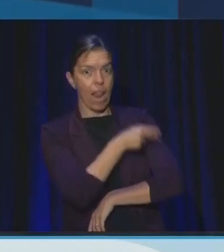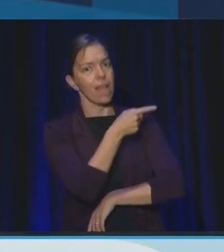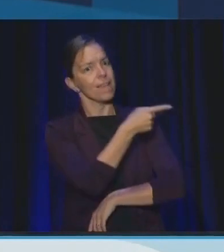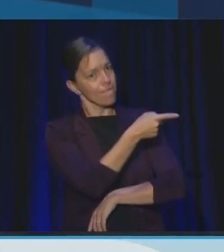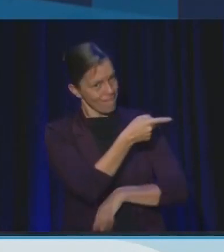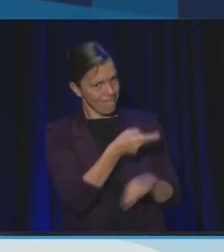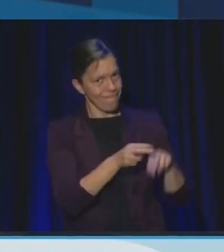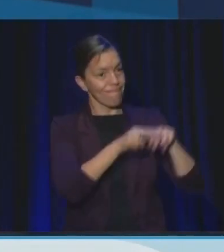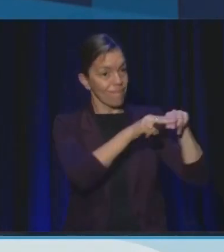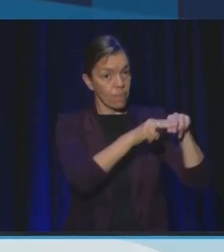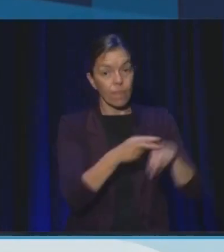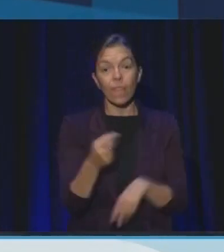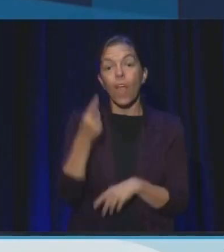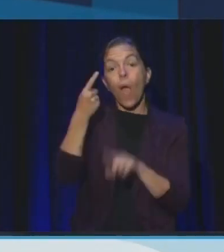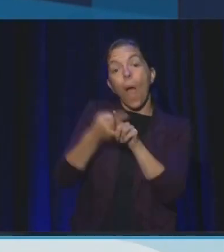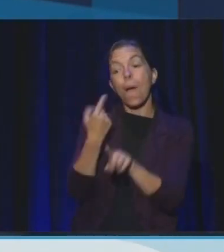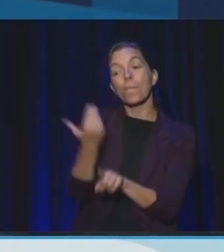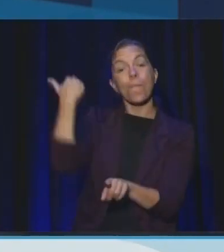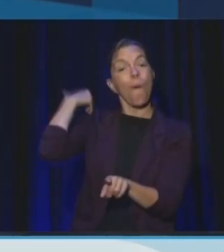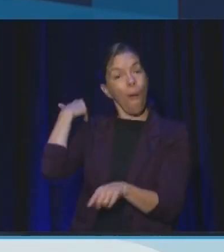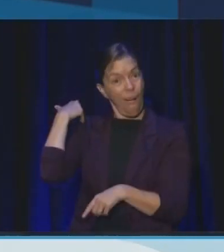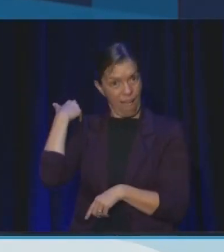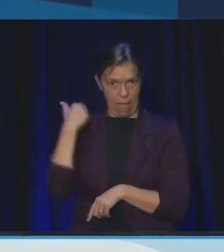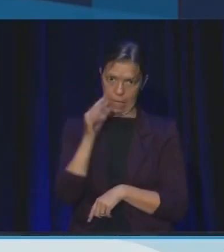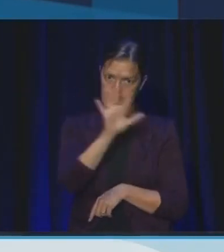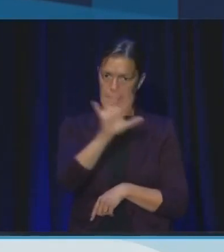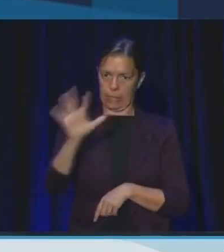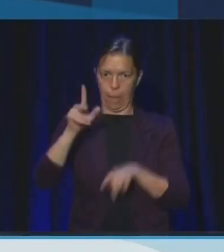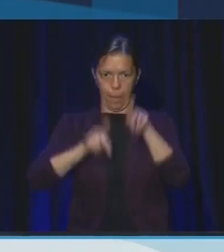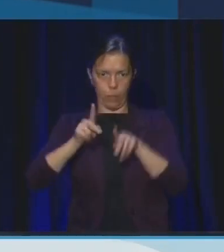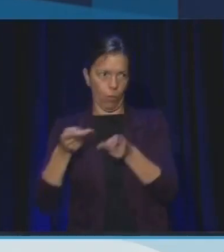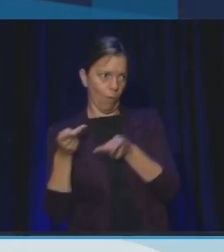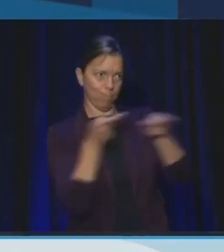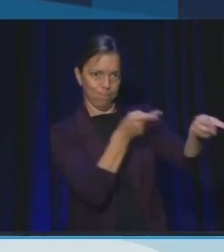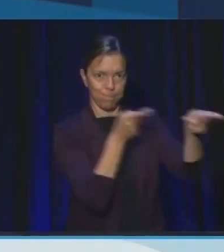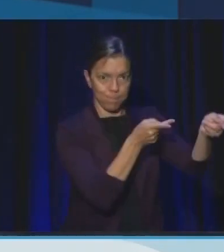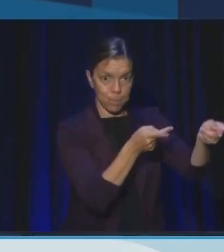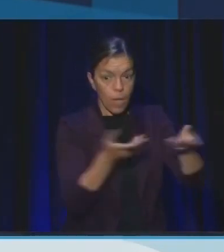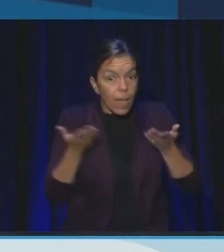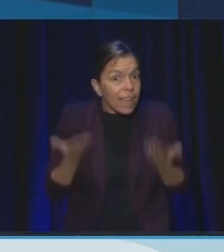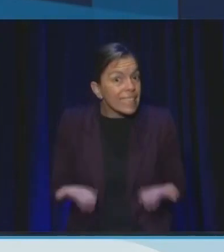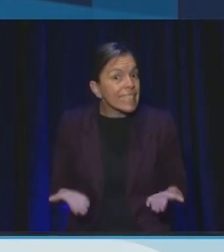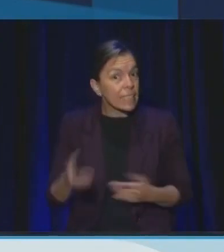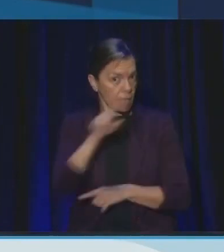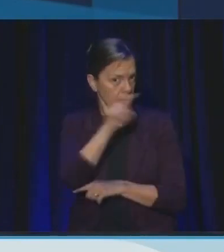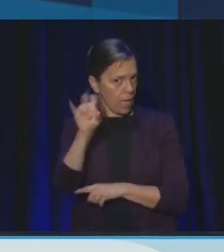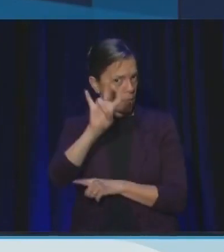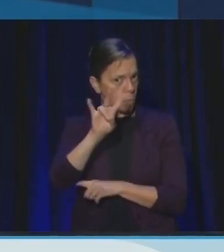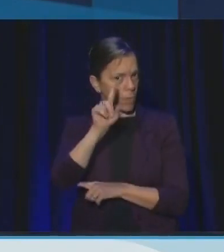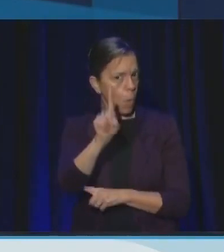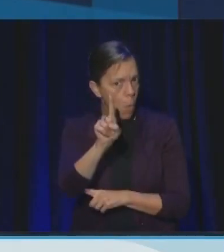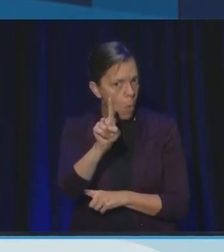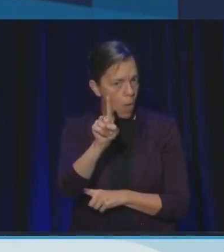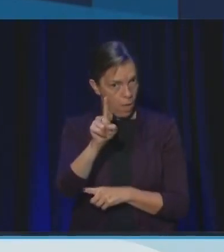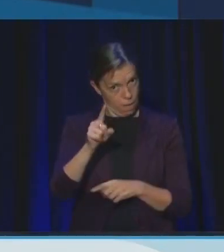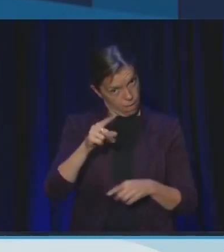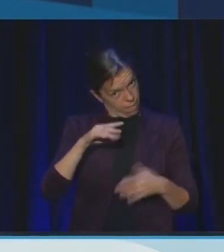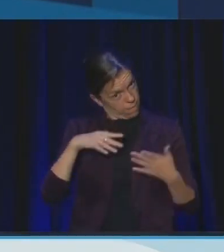we had 55 hospitalizations, and today, we have 171, so it's five times more.